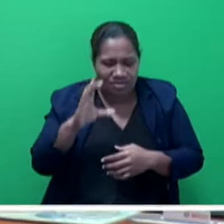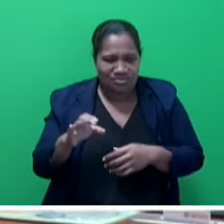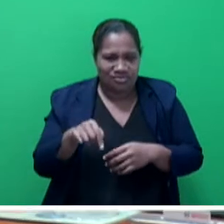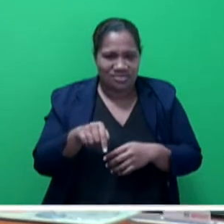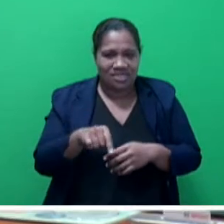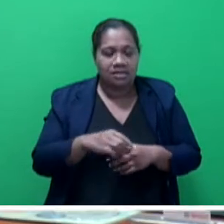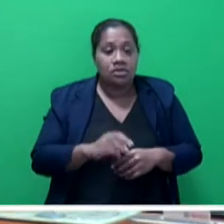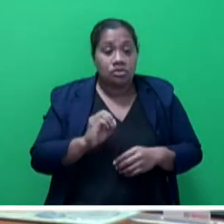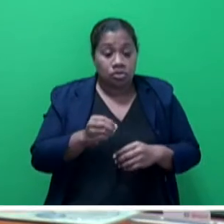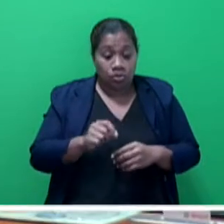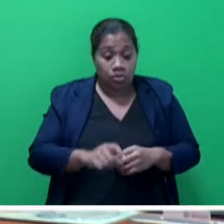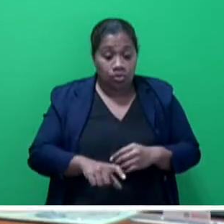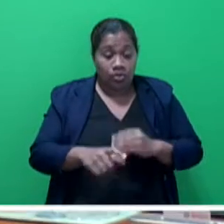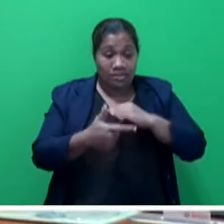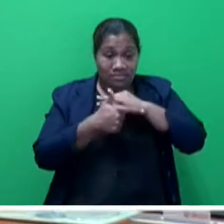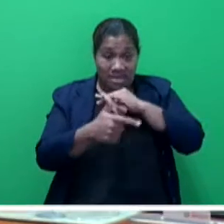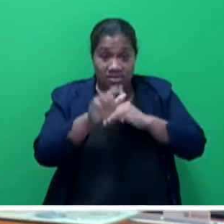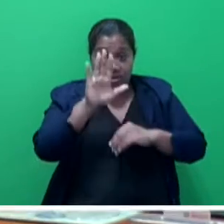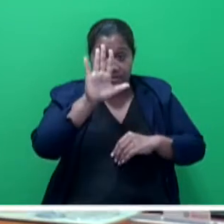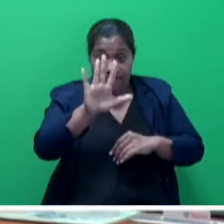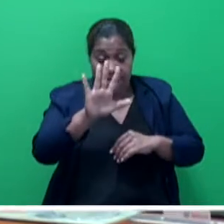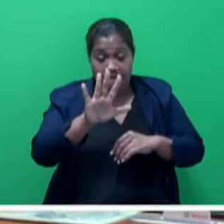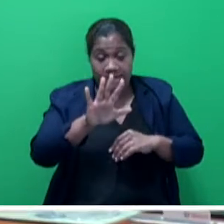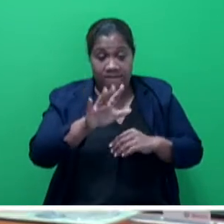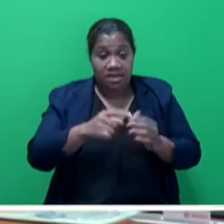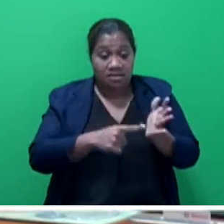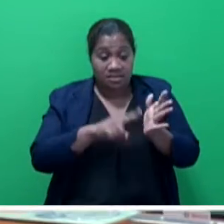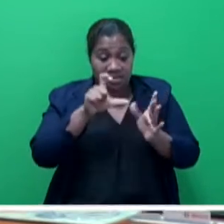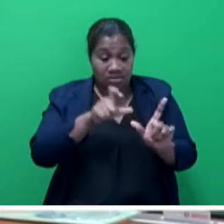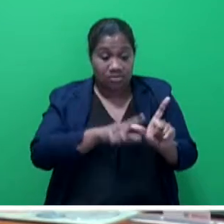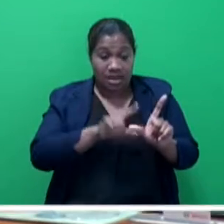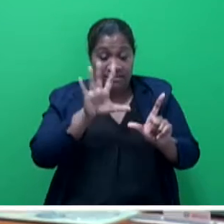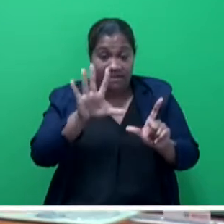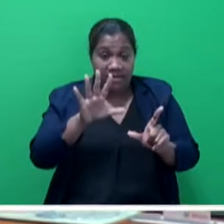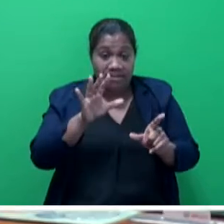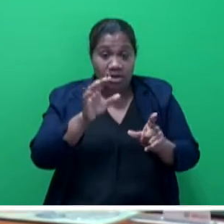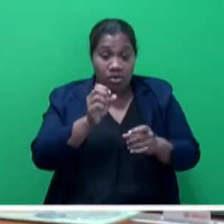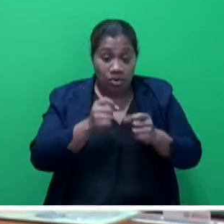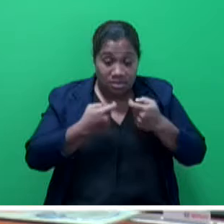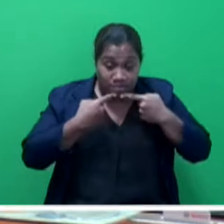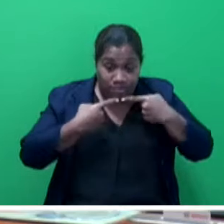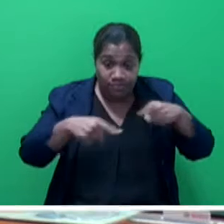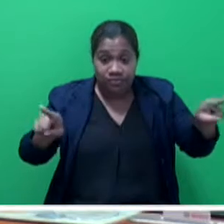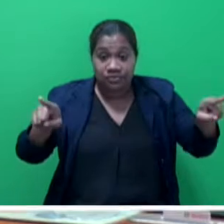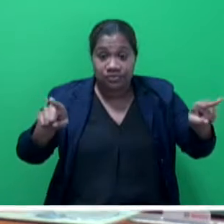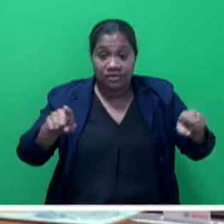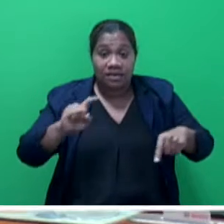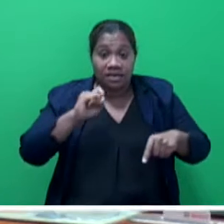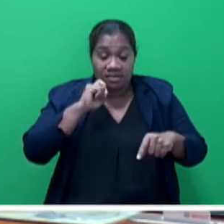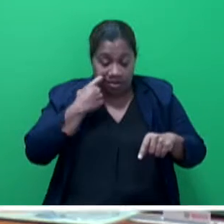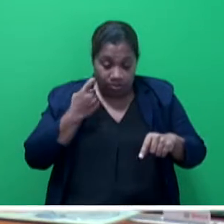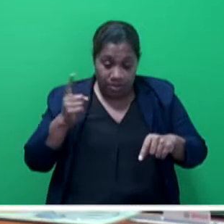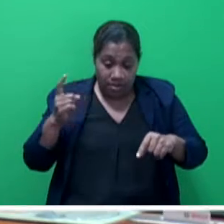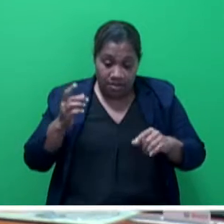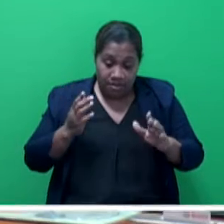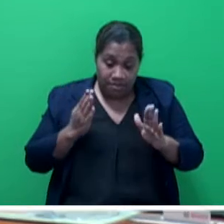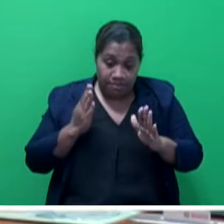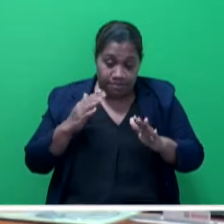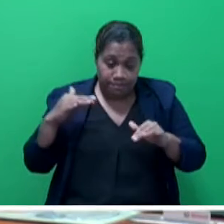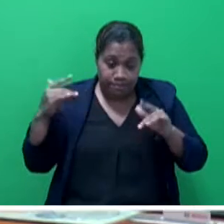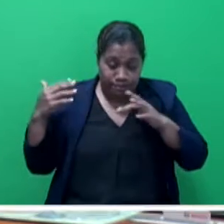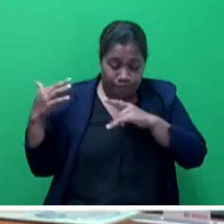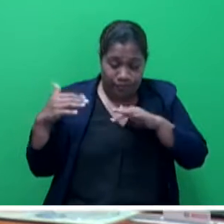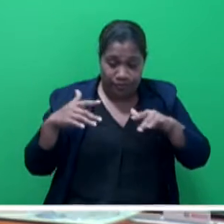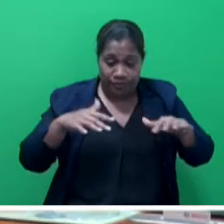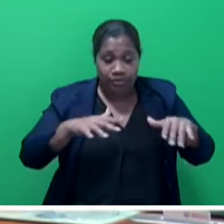When Category 5 tropical cyclone Yasa was forecasted to pass over Suva, bringing with it heavy rain and very